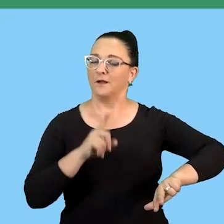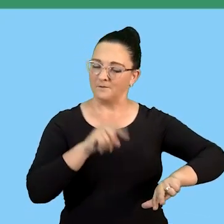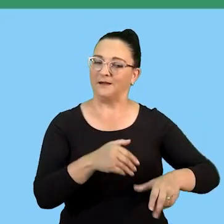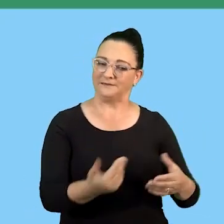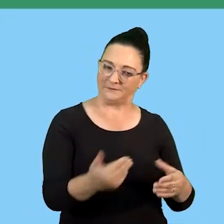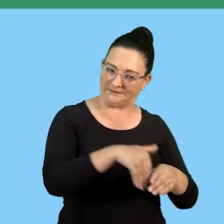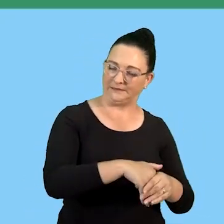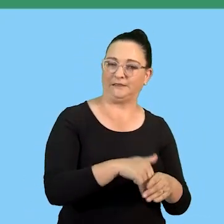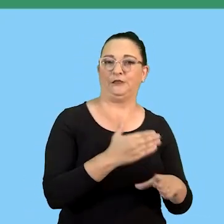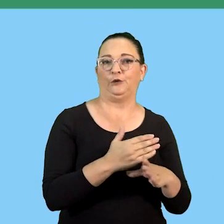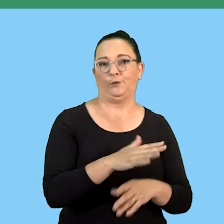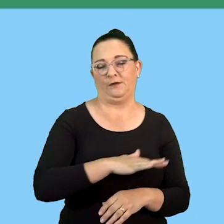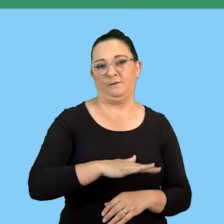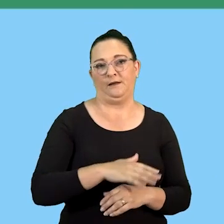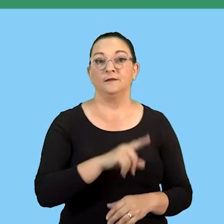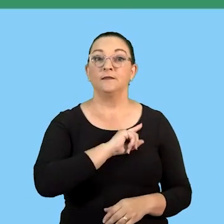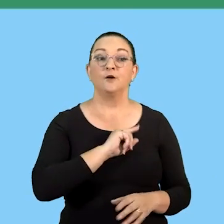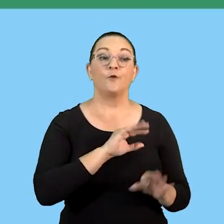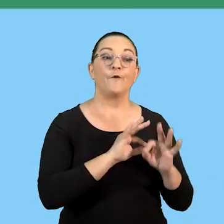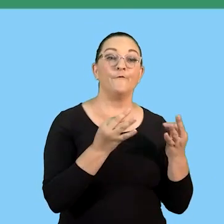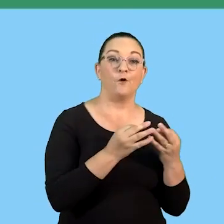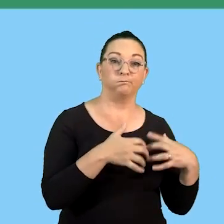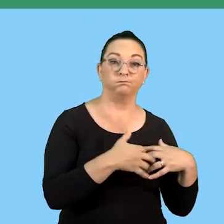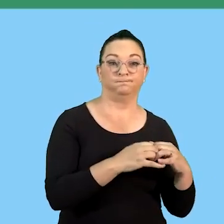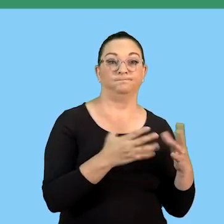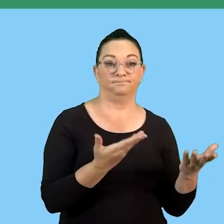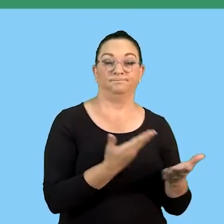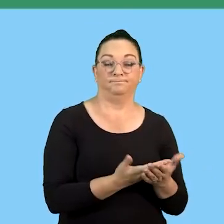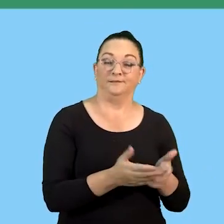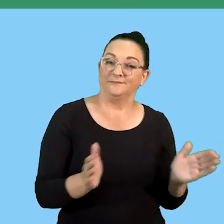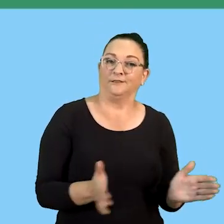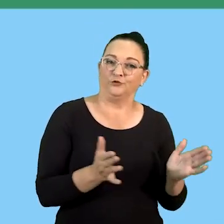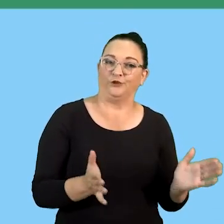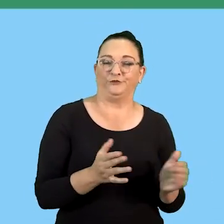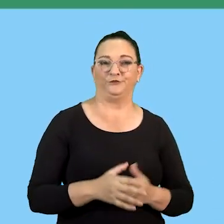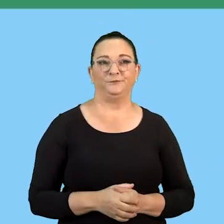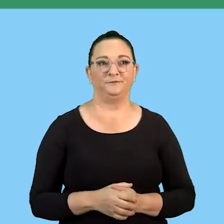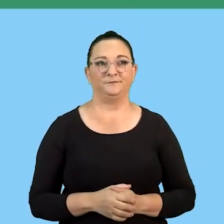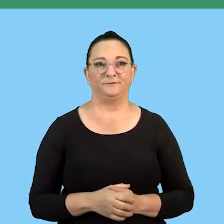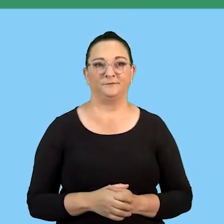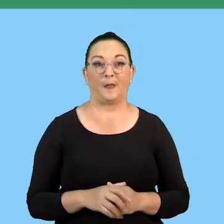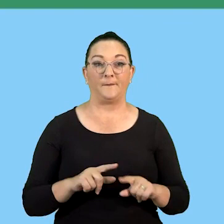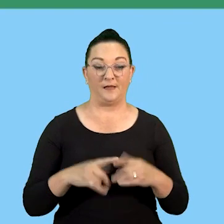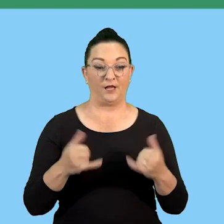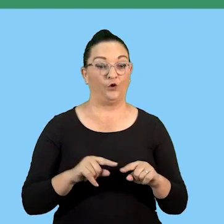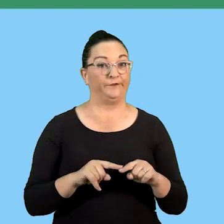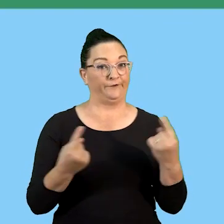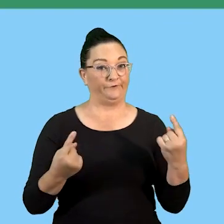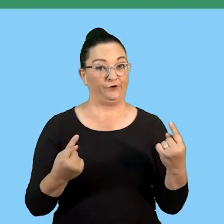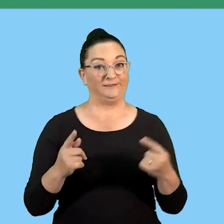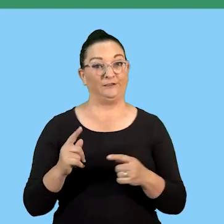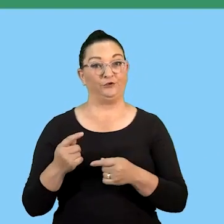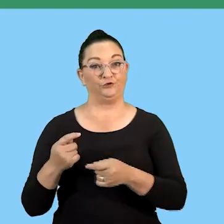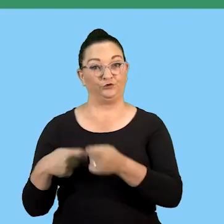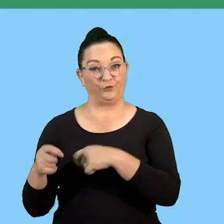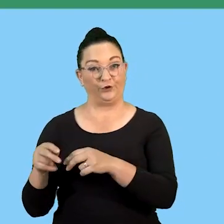the workplace. So workplace forums aims to encourage that. Remember, I said to you, we're going to speak about the difference between the two,